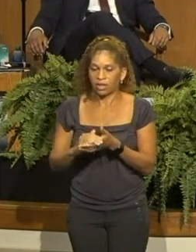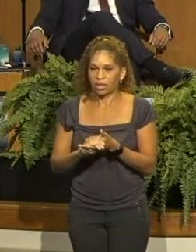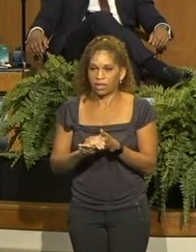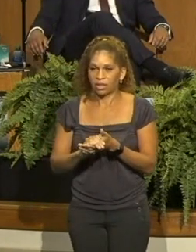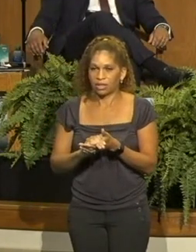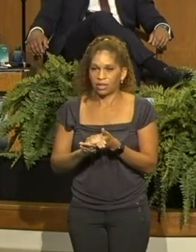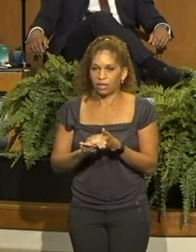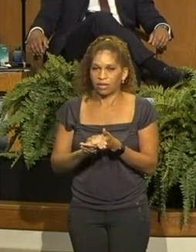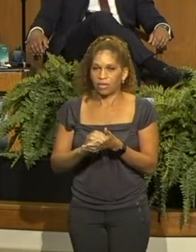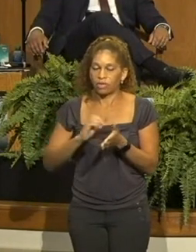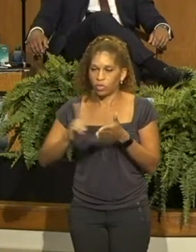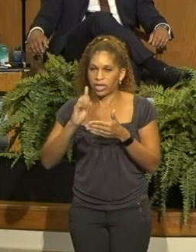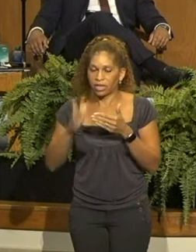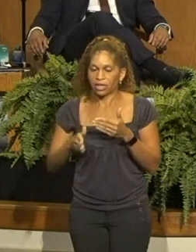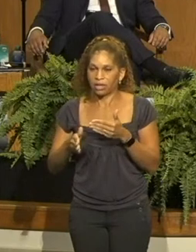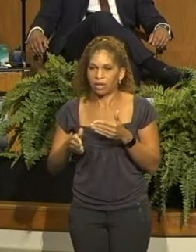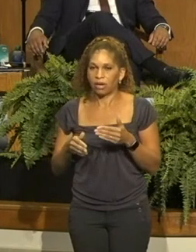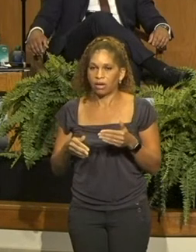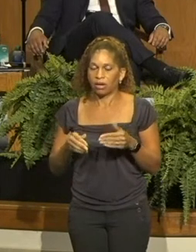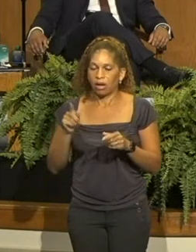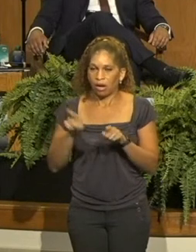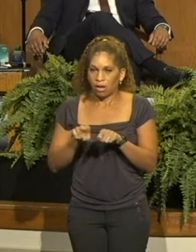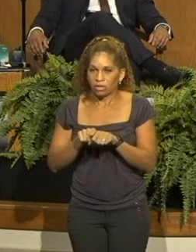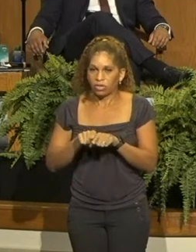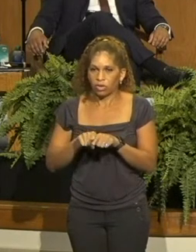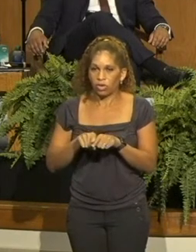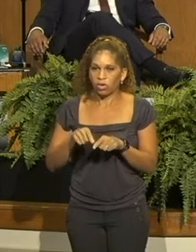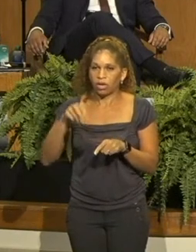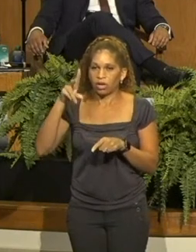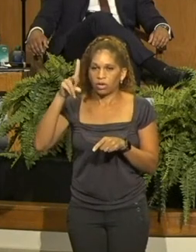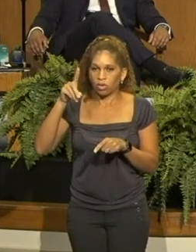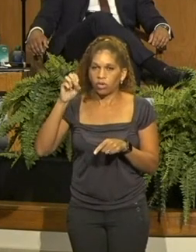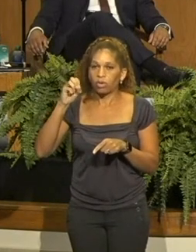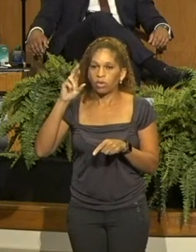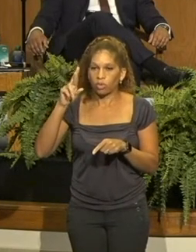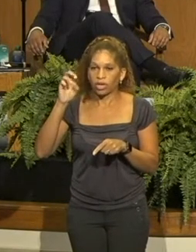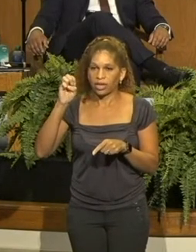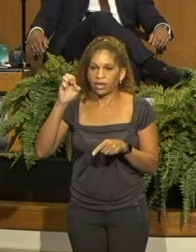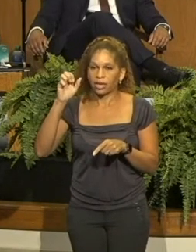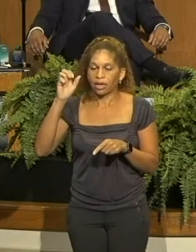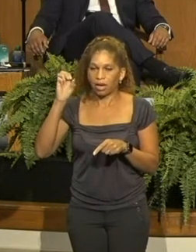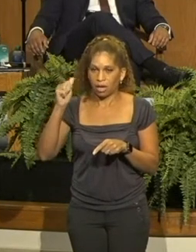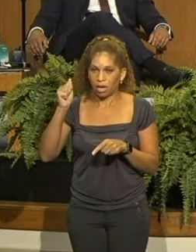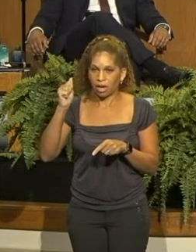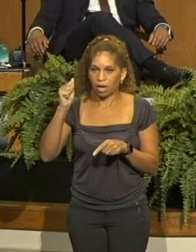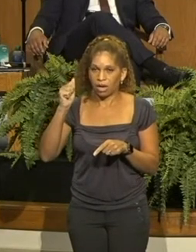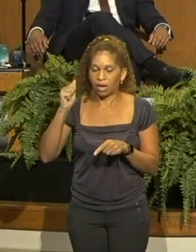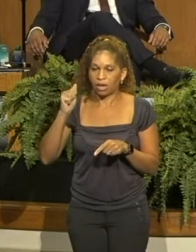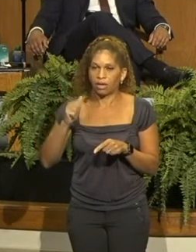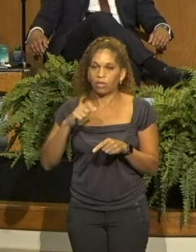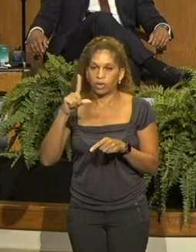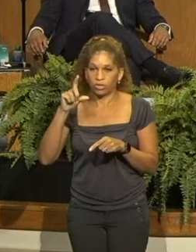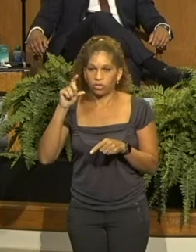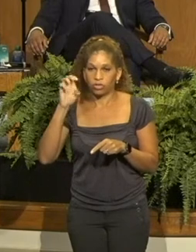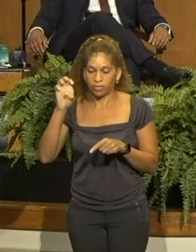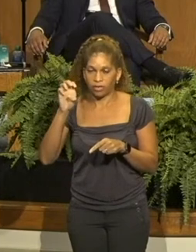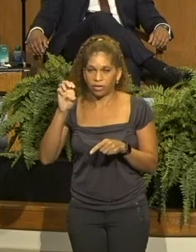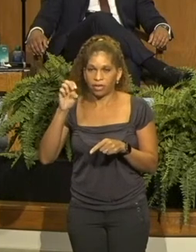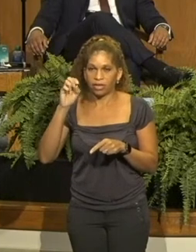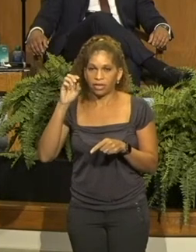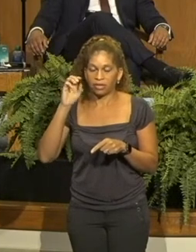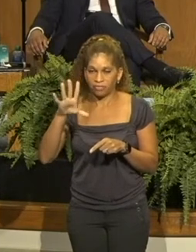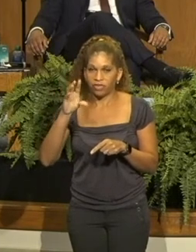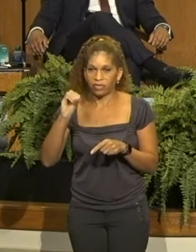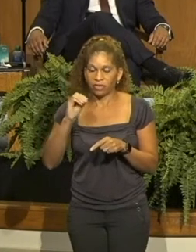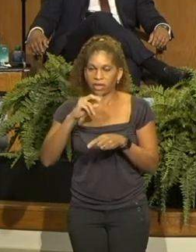153 people are dead. We're not even slowing down long enough to remember all the